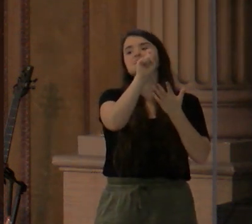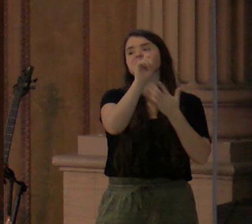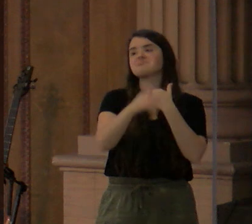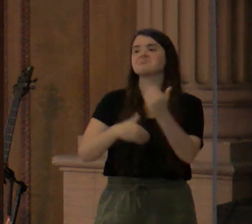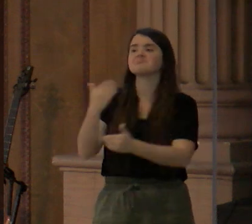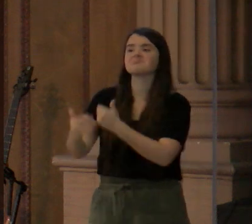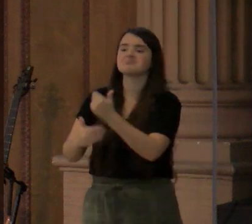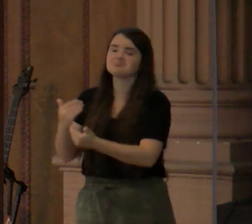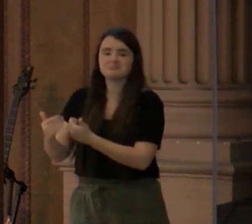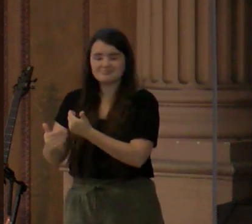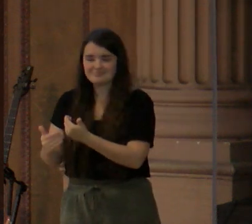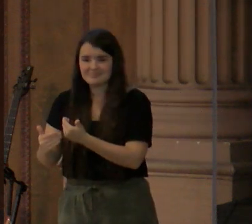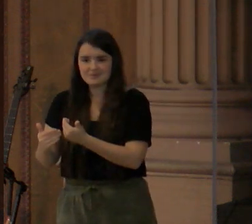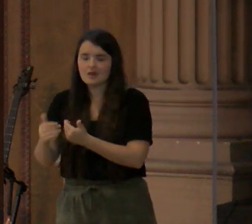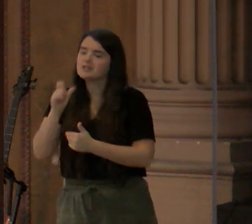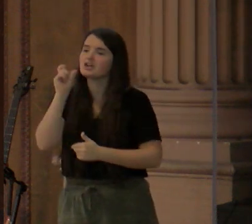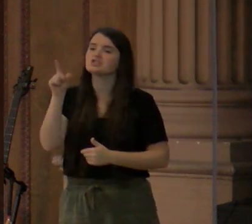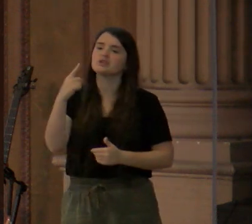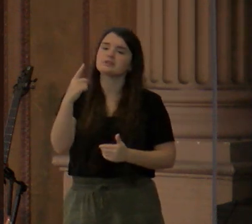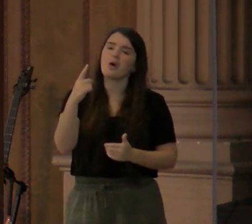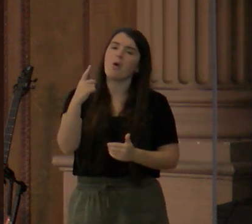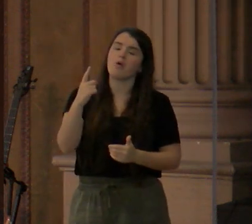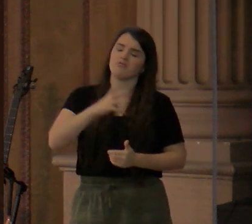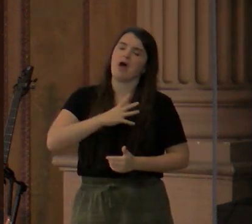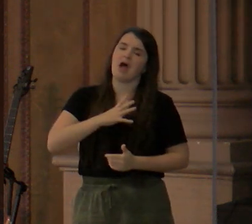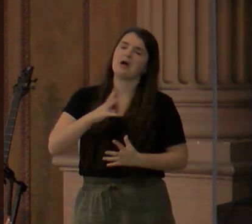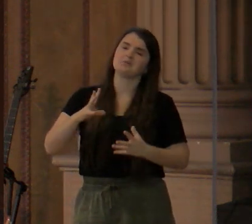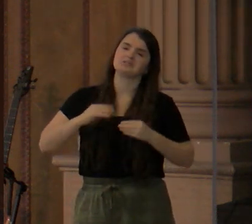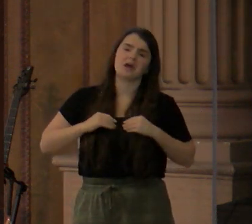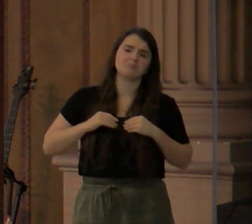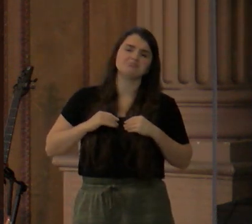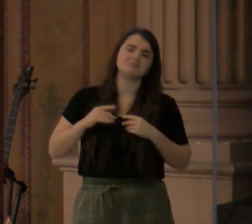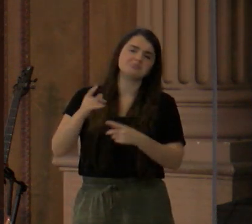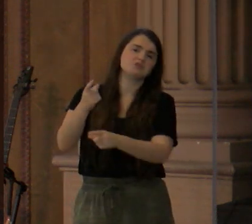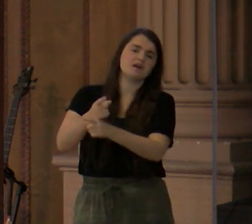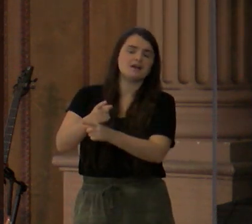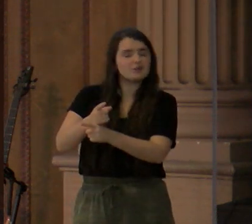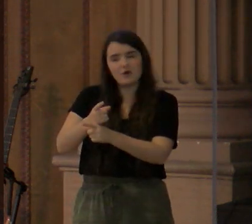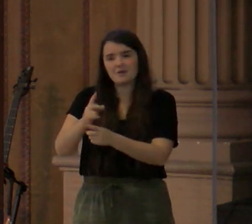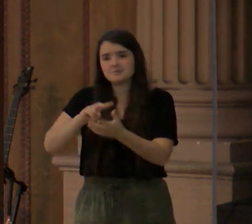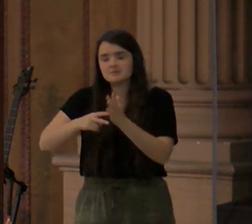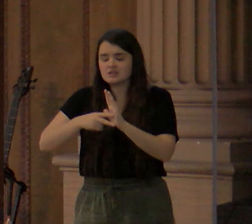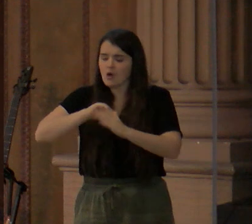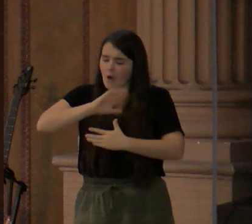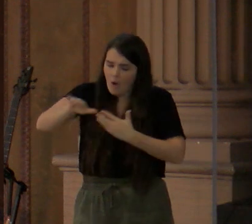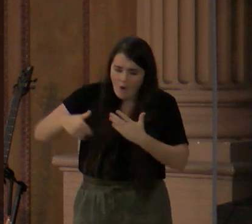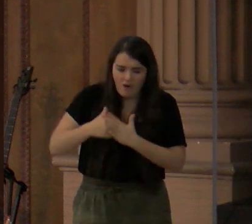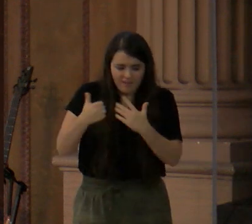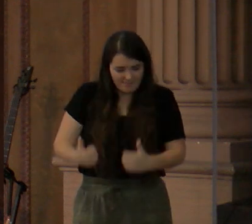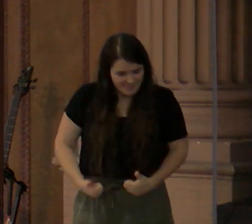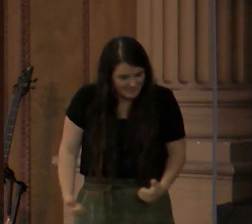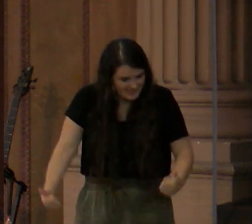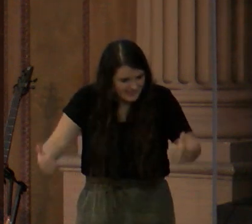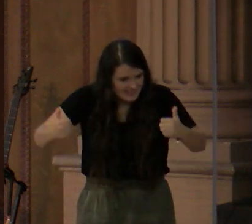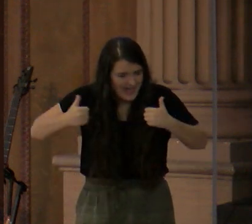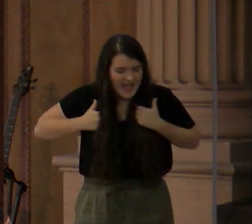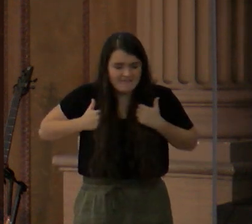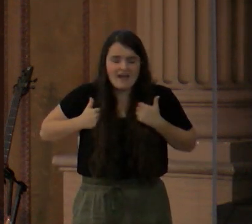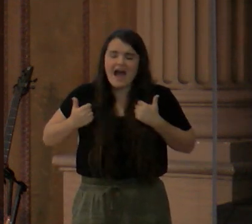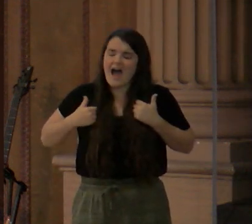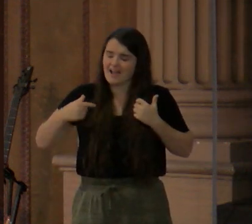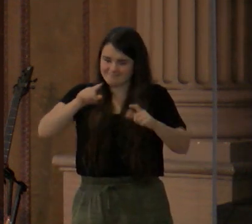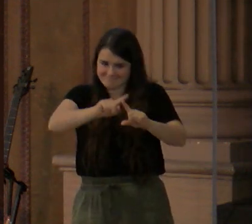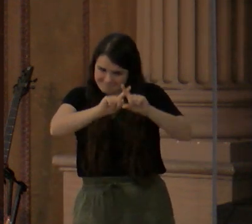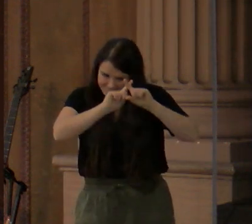True faith is more than just assent to truths. It's really hanging our hearts and our lives on Jesus Christ and what he did for us on the cross.